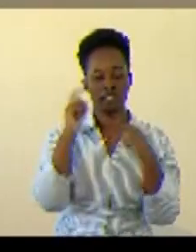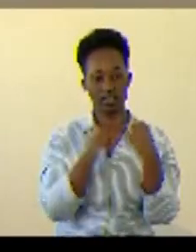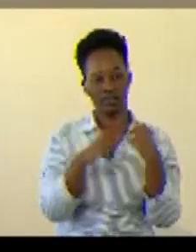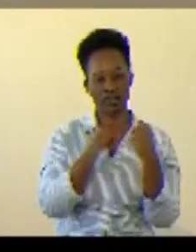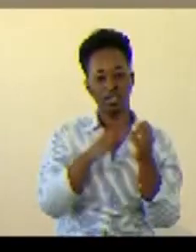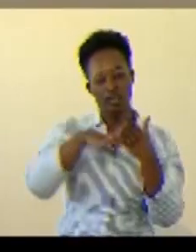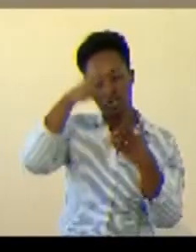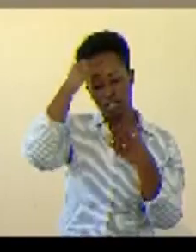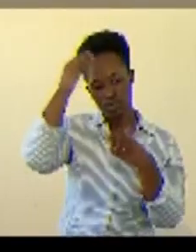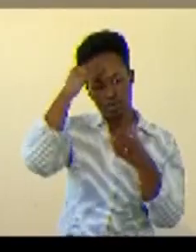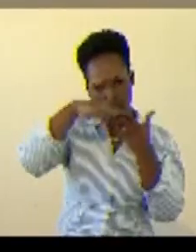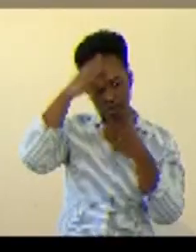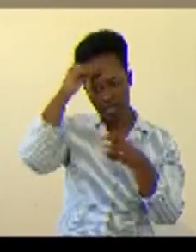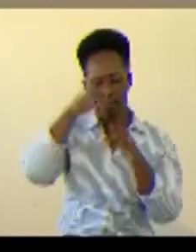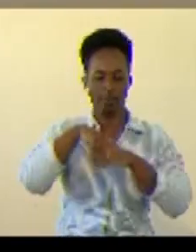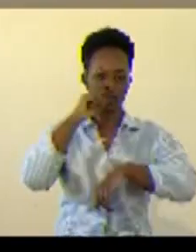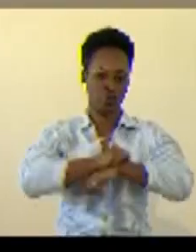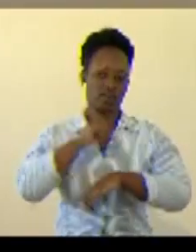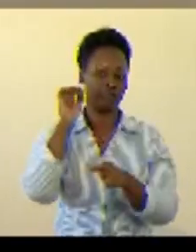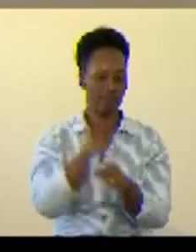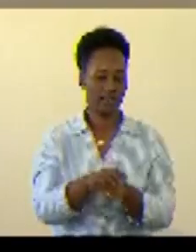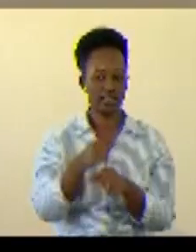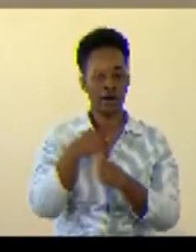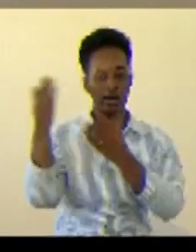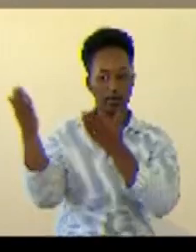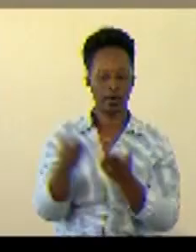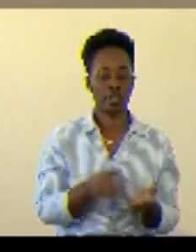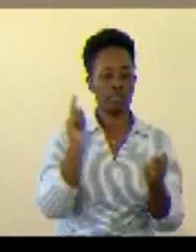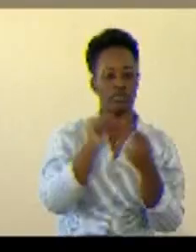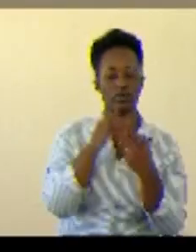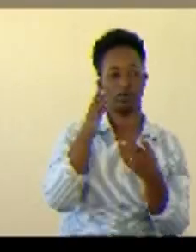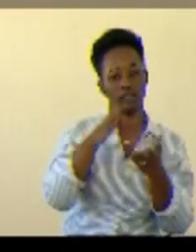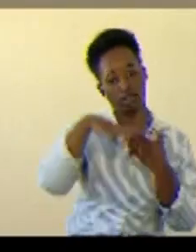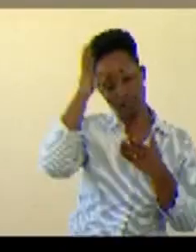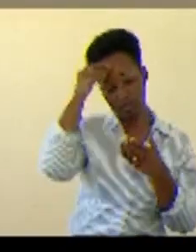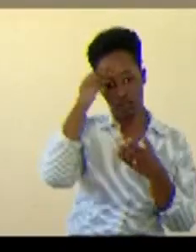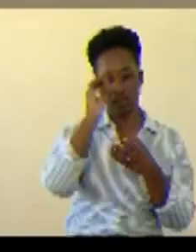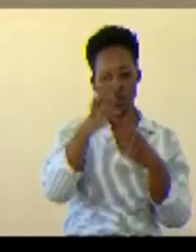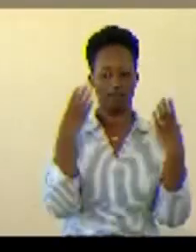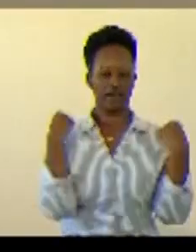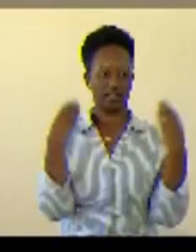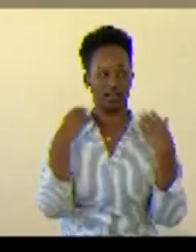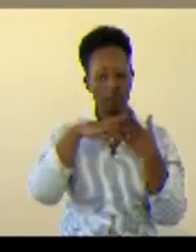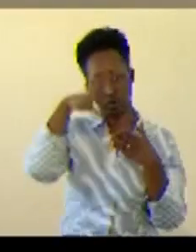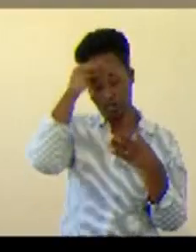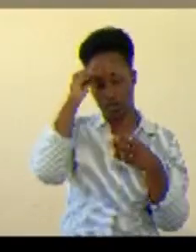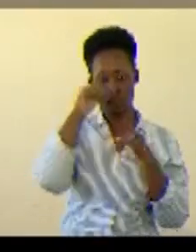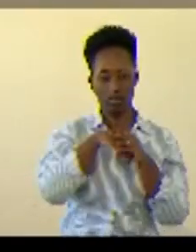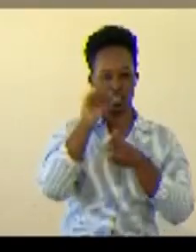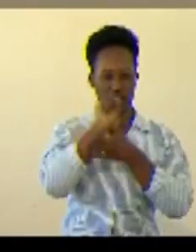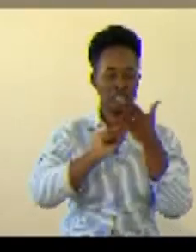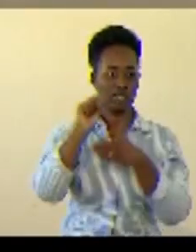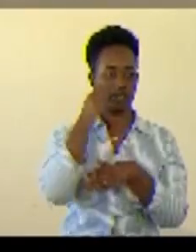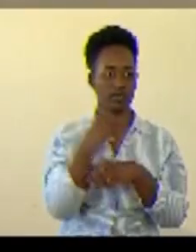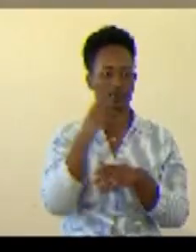many classes. So I welcome you to that lesson of practical lesson, and it is of Senior 2, which